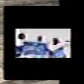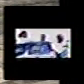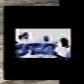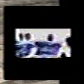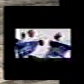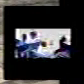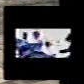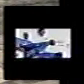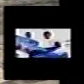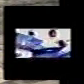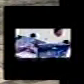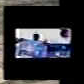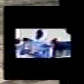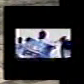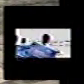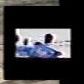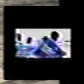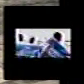devil.